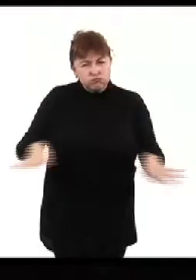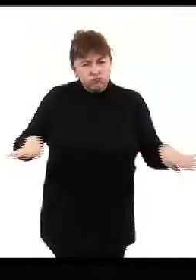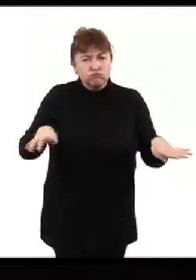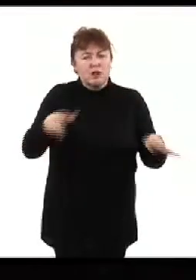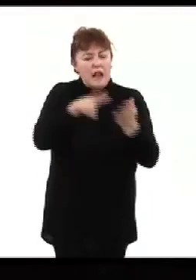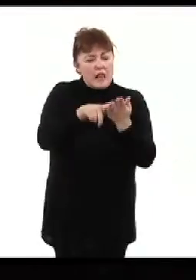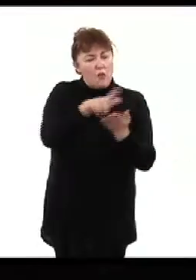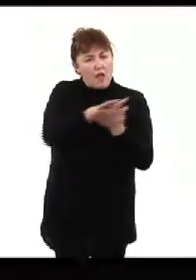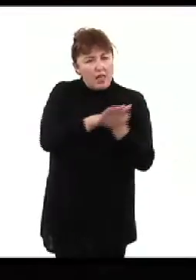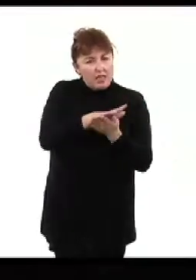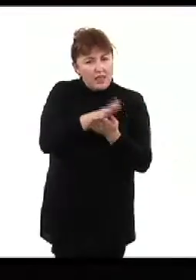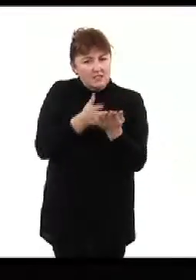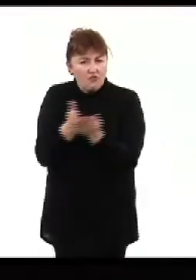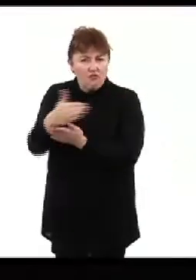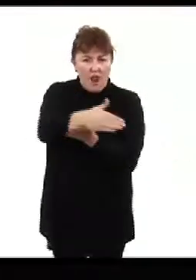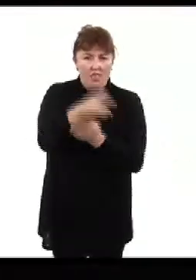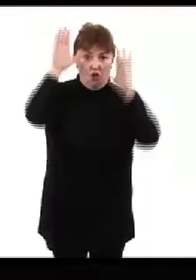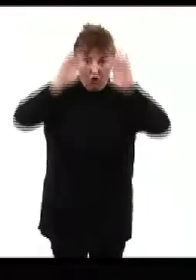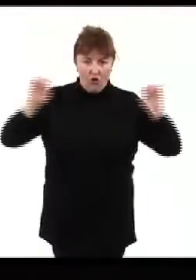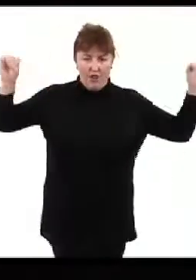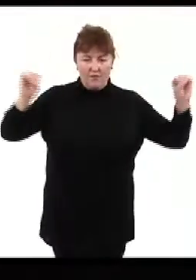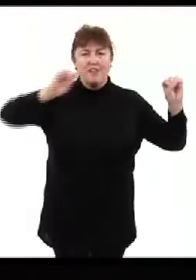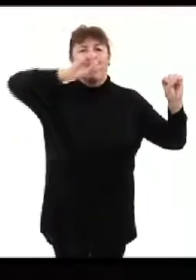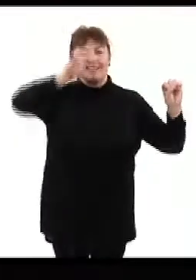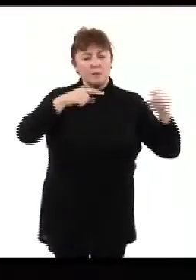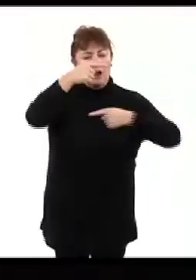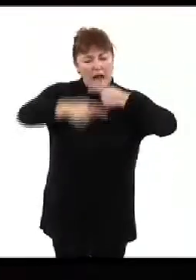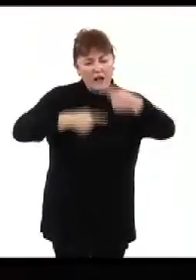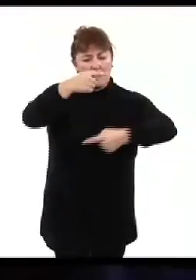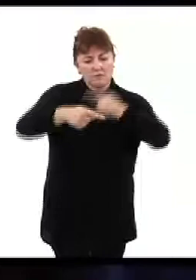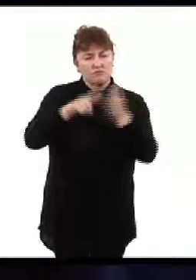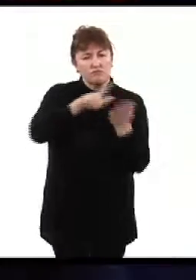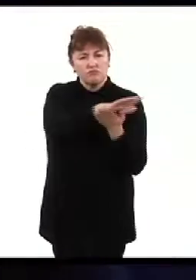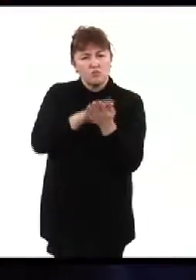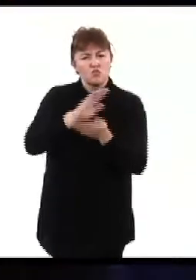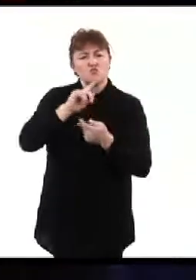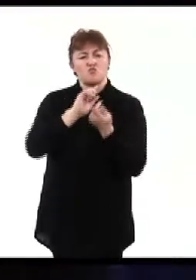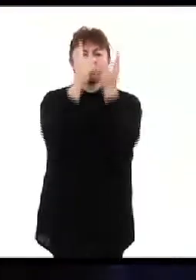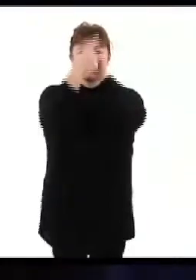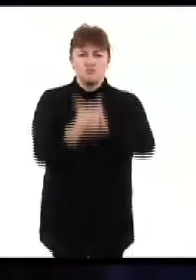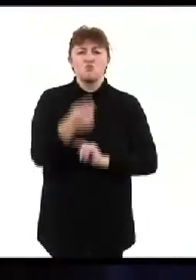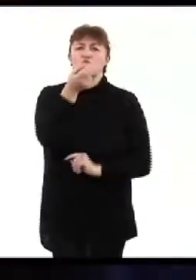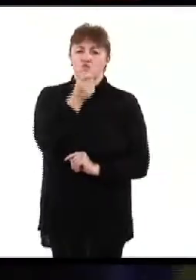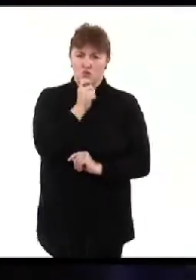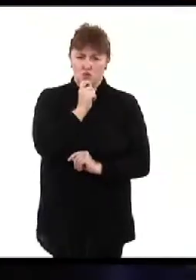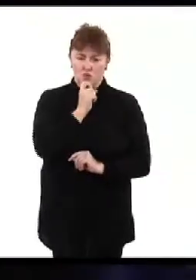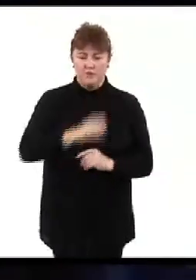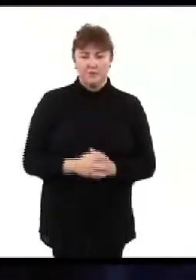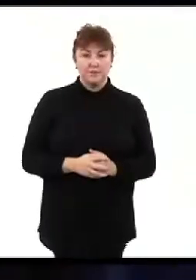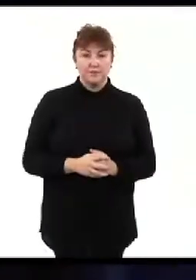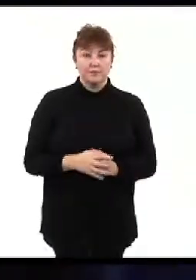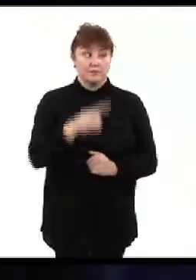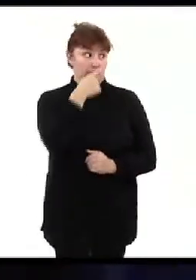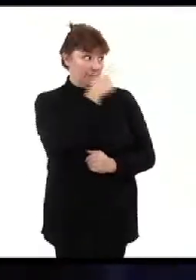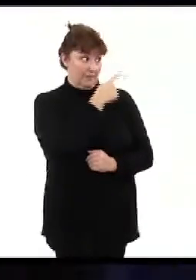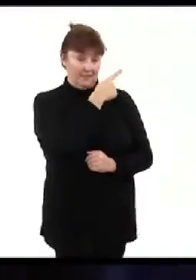language variation across the Netherlands in sign language, and also looking at language change from older to younger signers. So